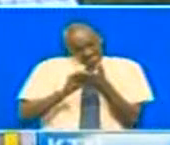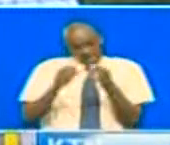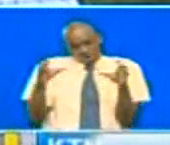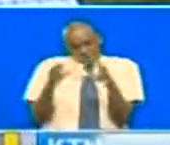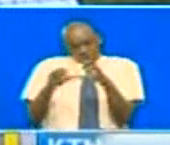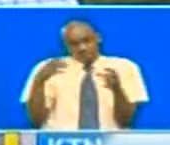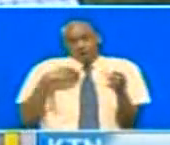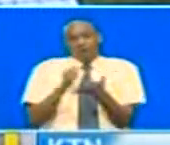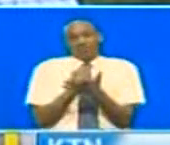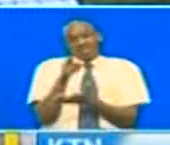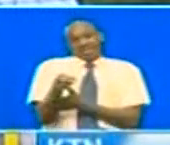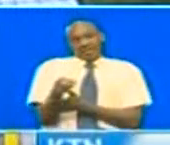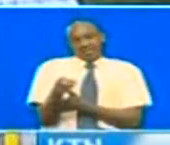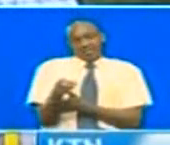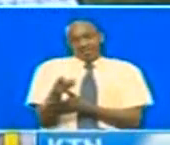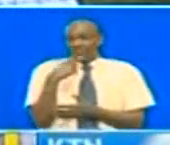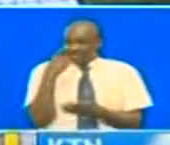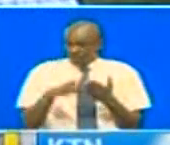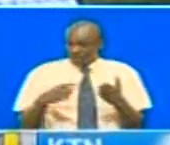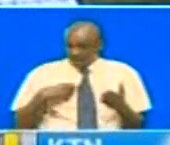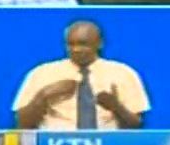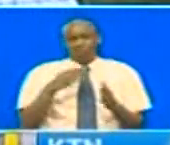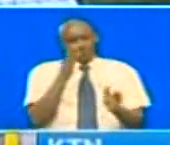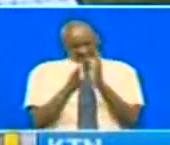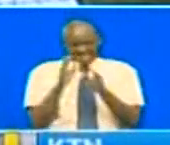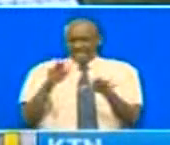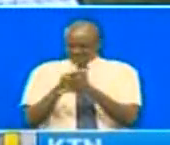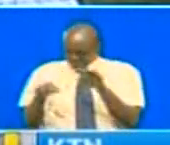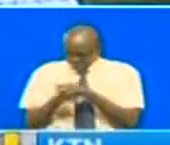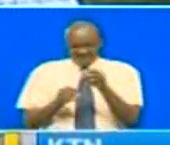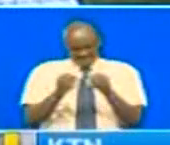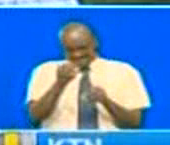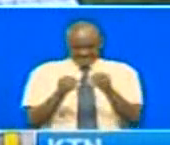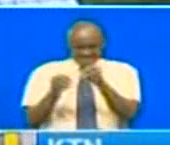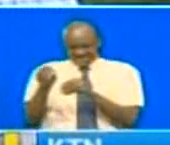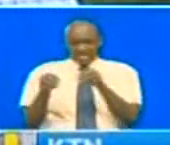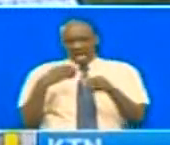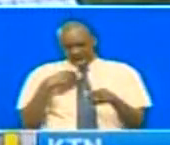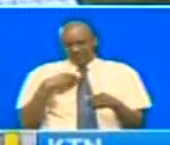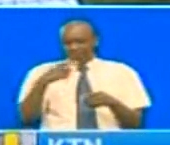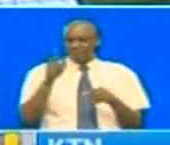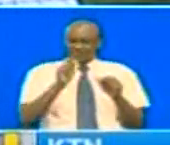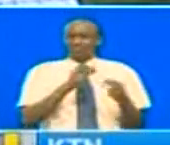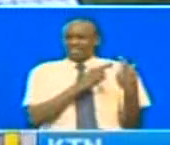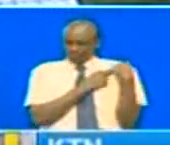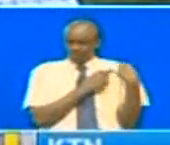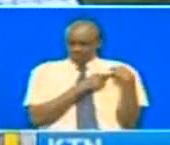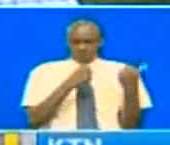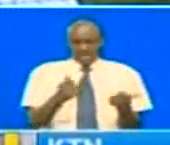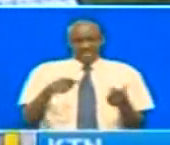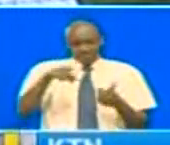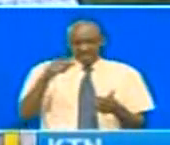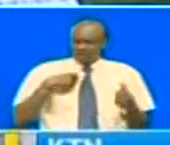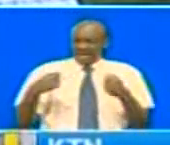We are prepared and ready to revamp and restructure the secretariat to be responsive enough and to take up